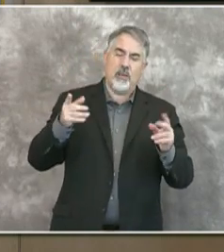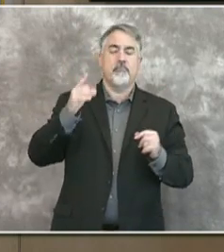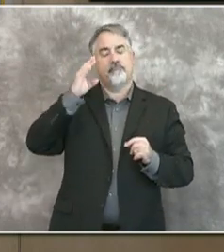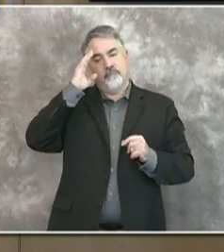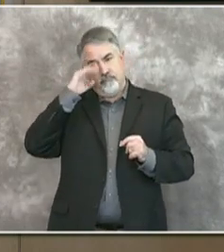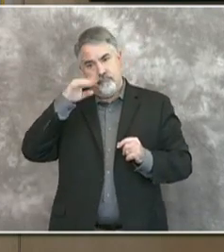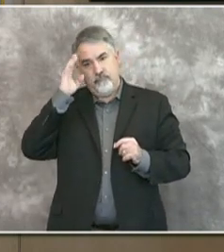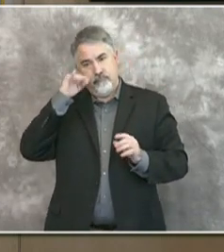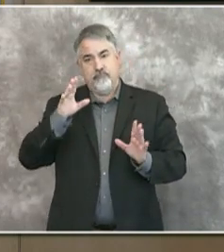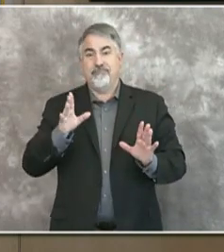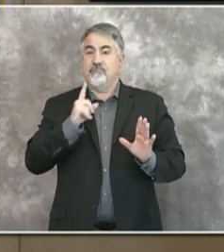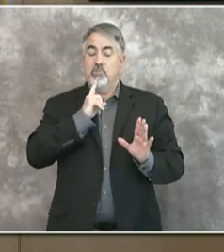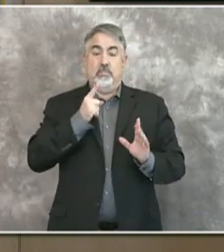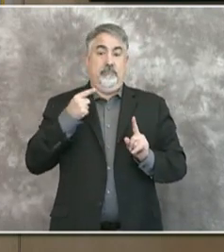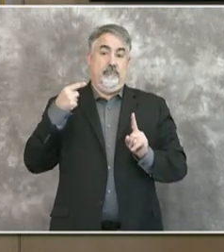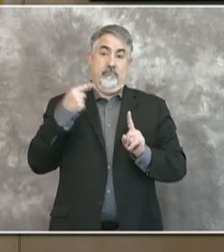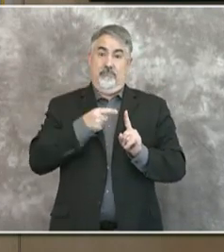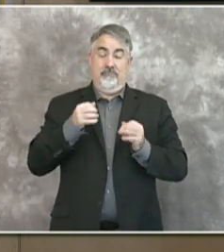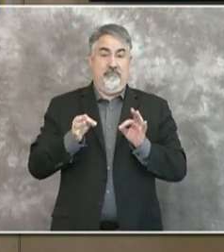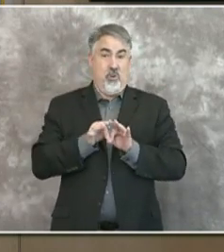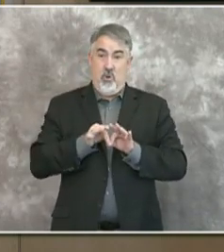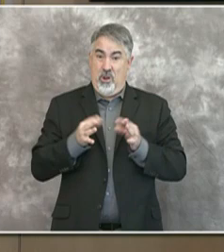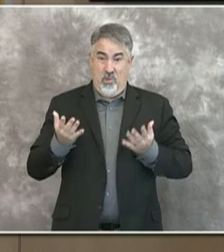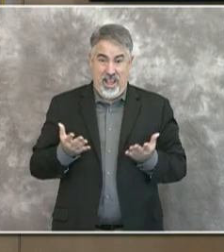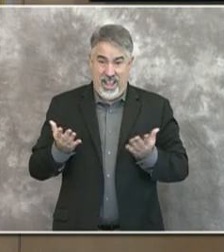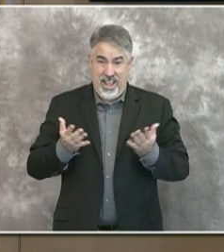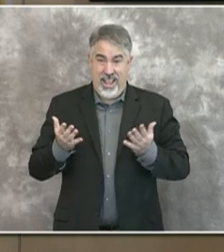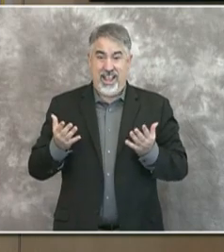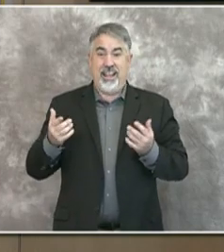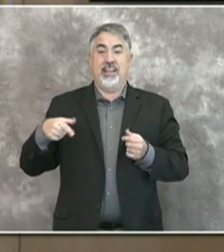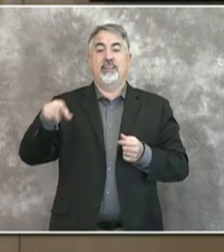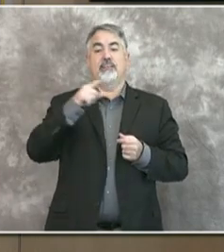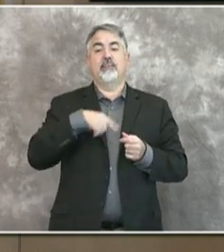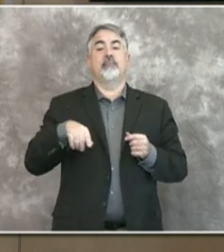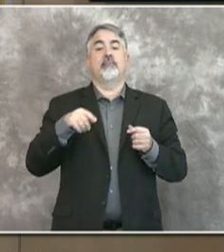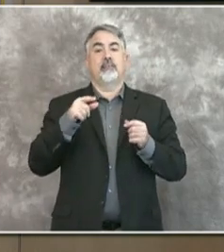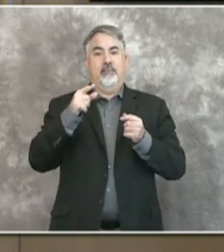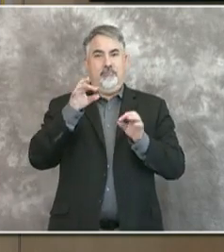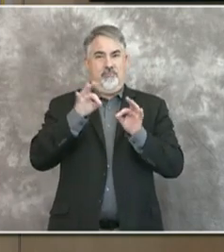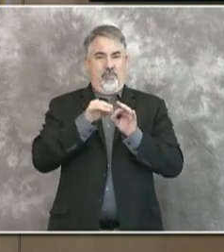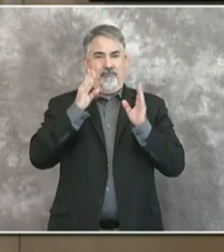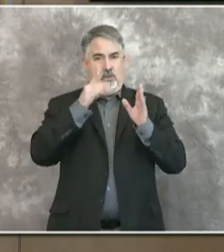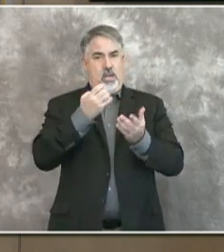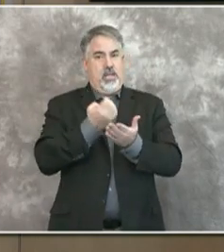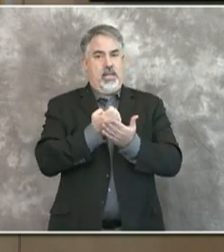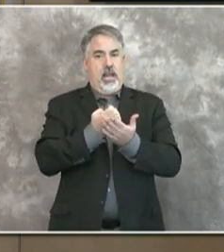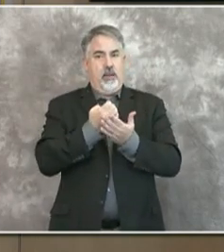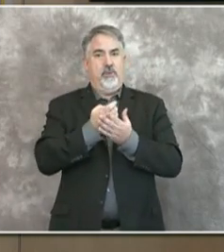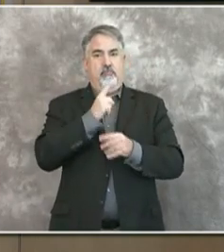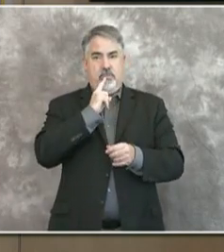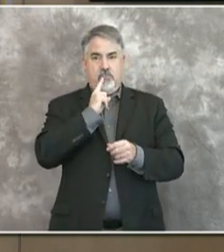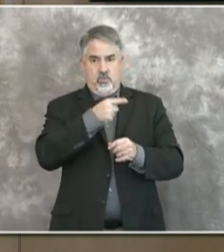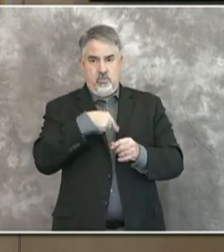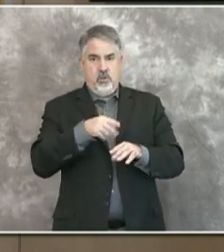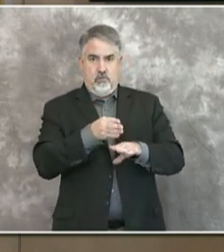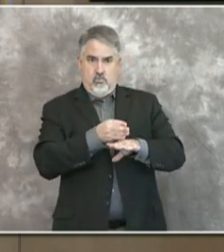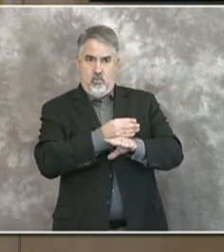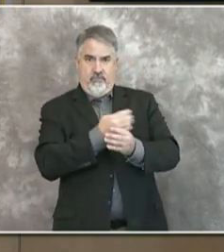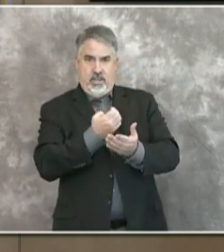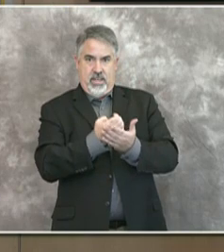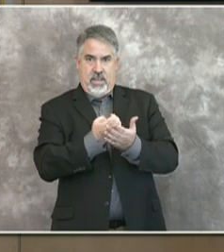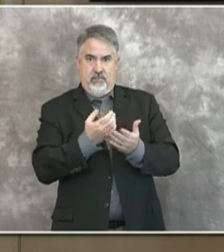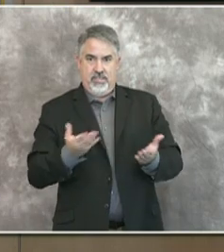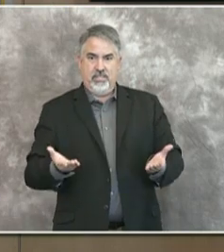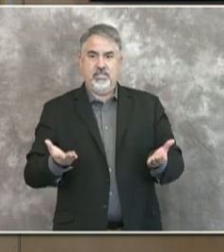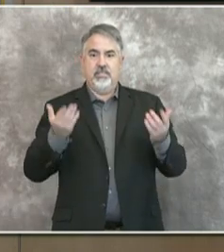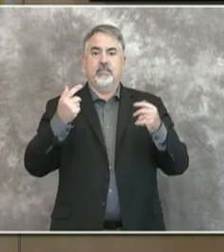most effective thing we can do to not only rebuild our economy, but ensure that the progress that's been made and the protection of public health that has been